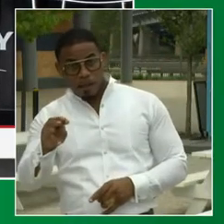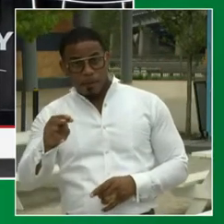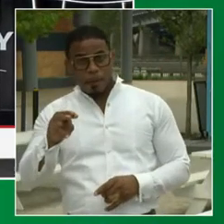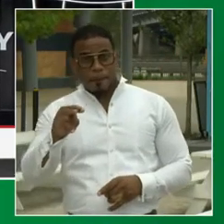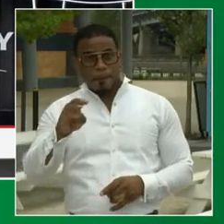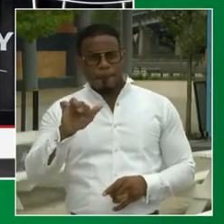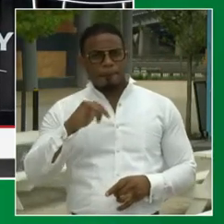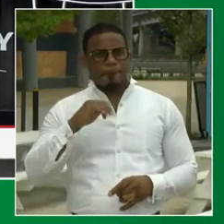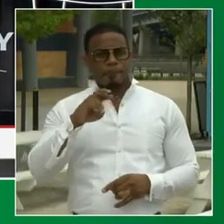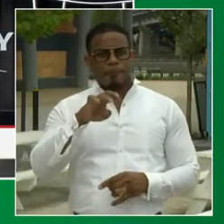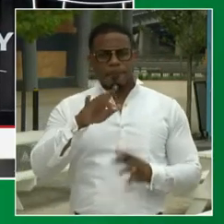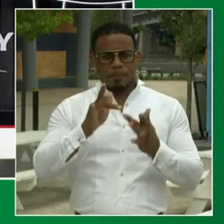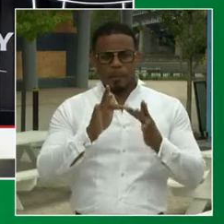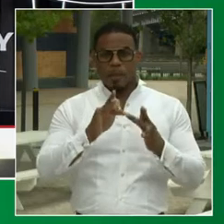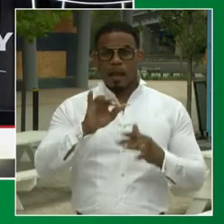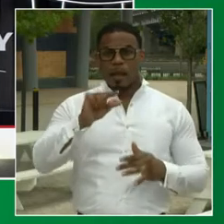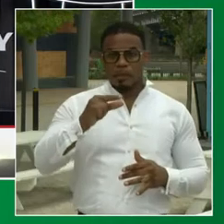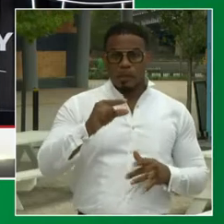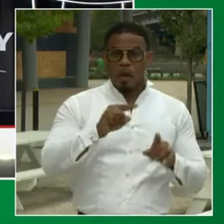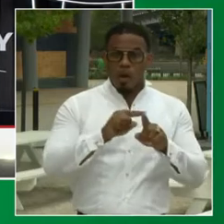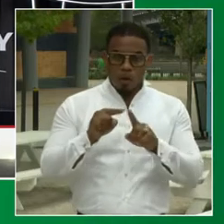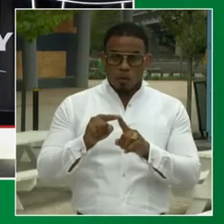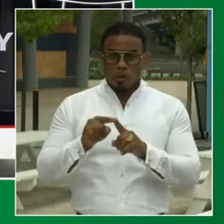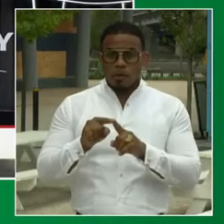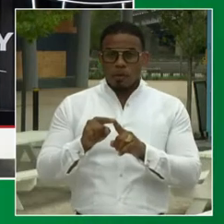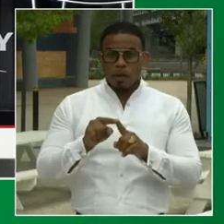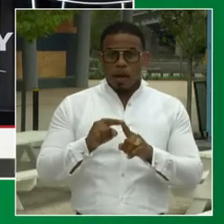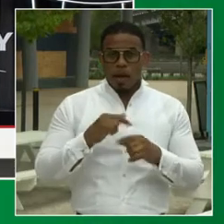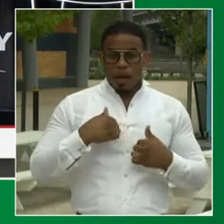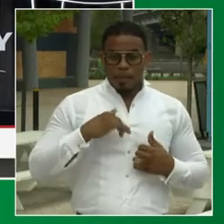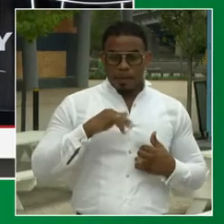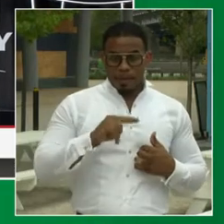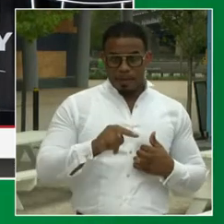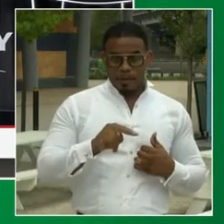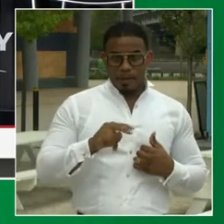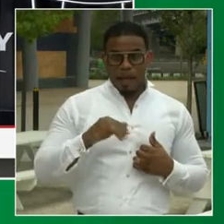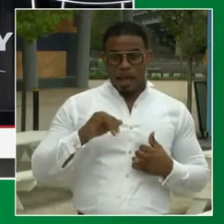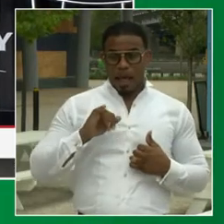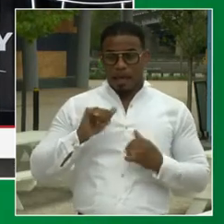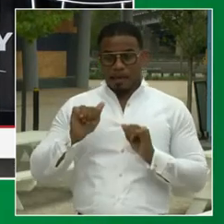sandlotsoutheast.com. That's our URL. Instagram as well. I'm Ian Ican,